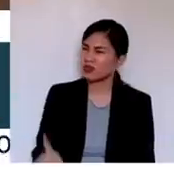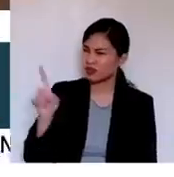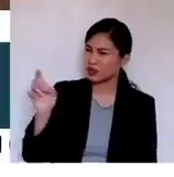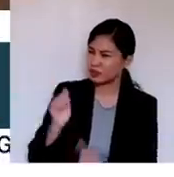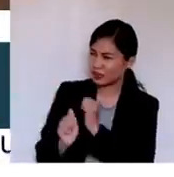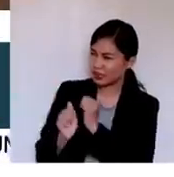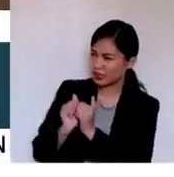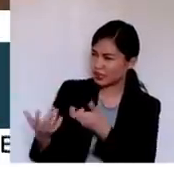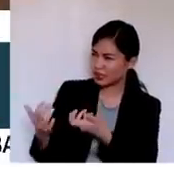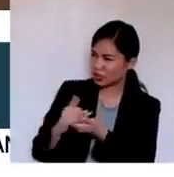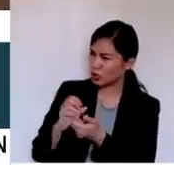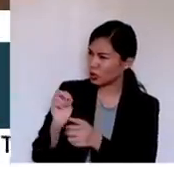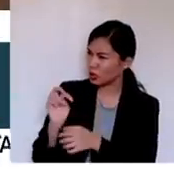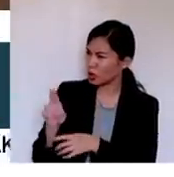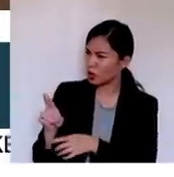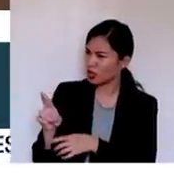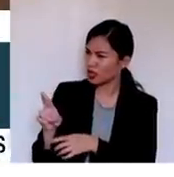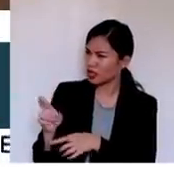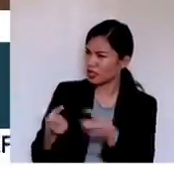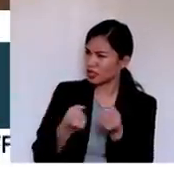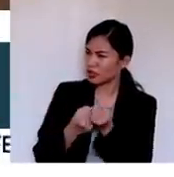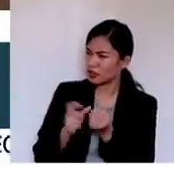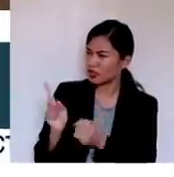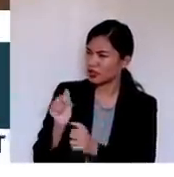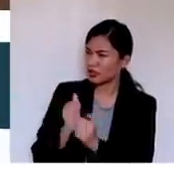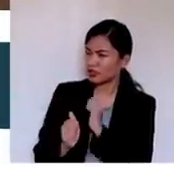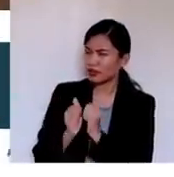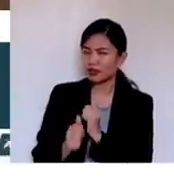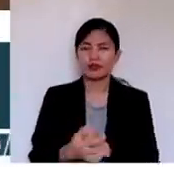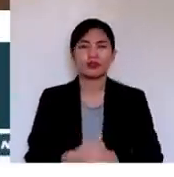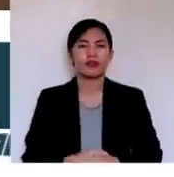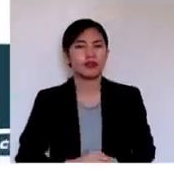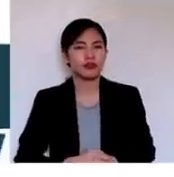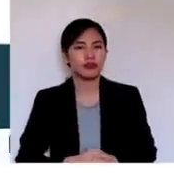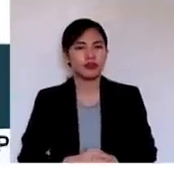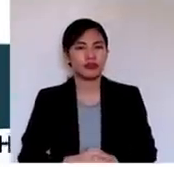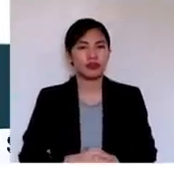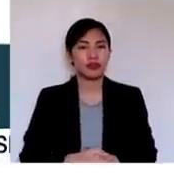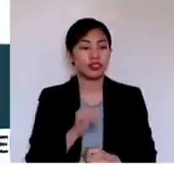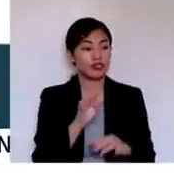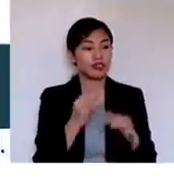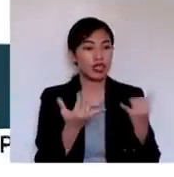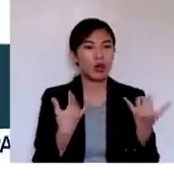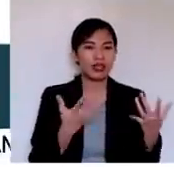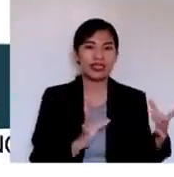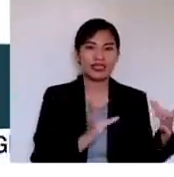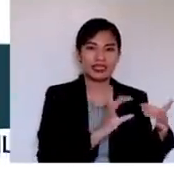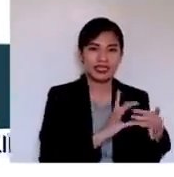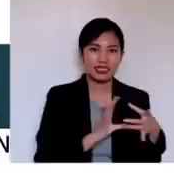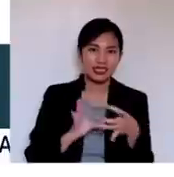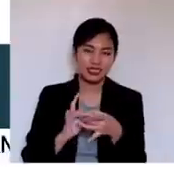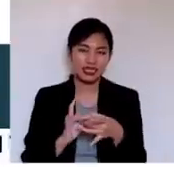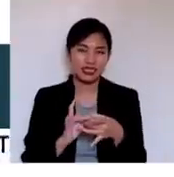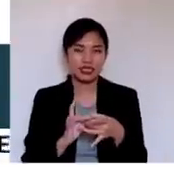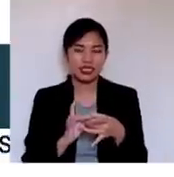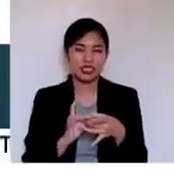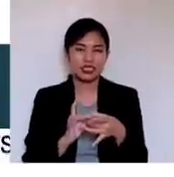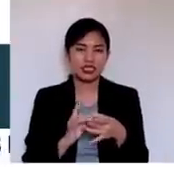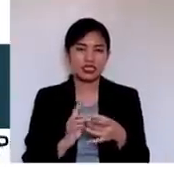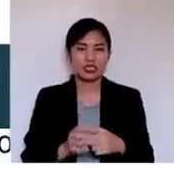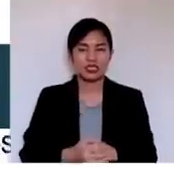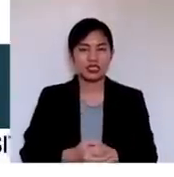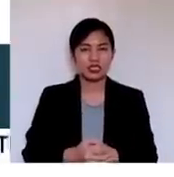she adopt them, or should she? Yeah, if talks of unifying, if that's still at